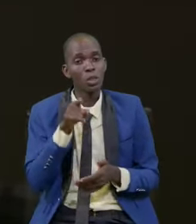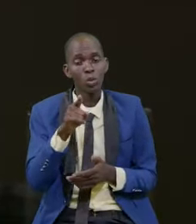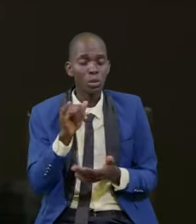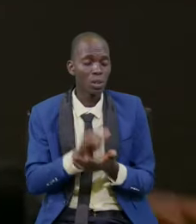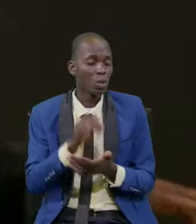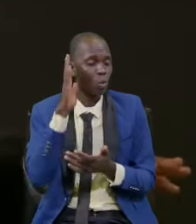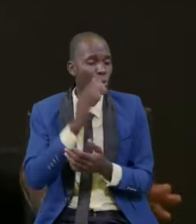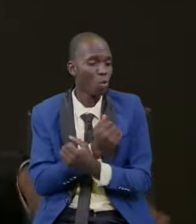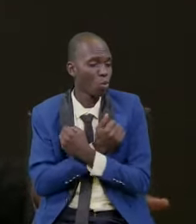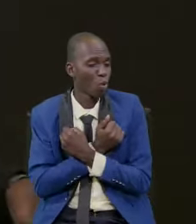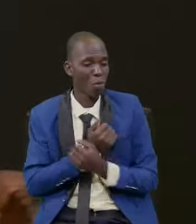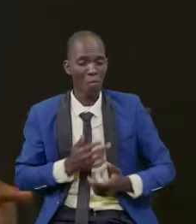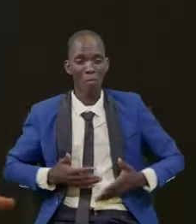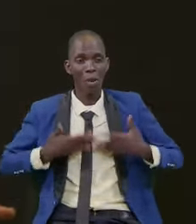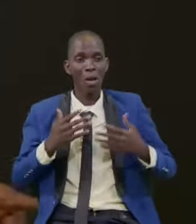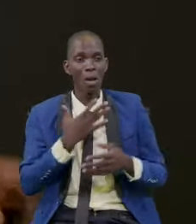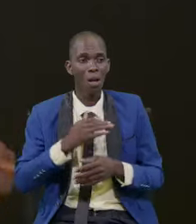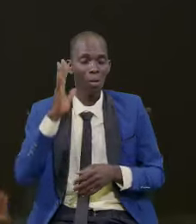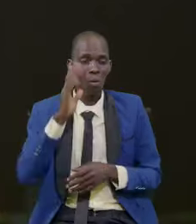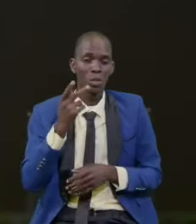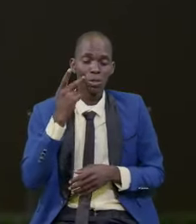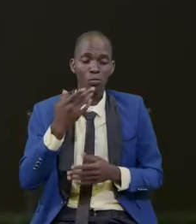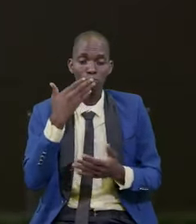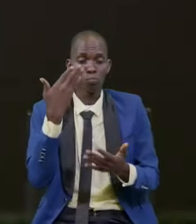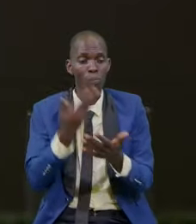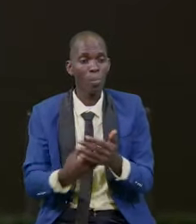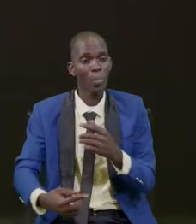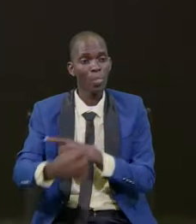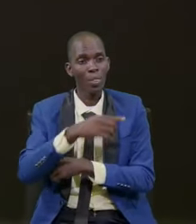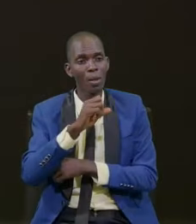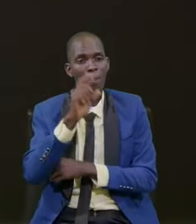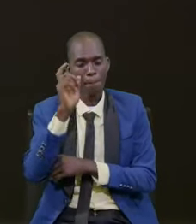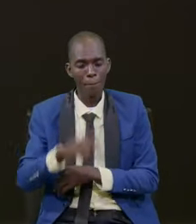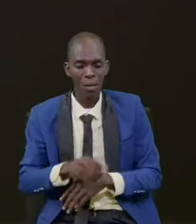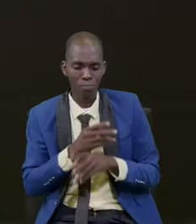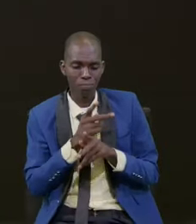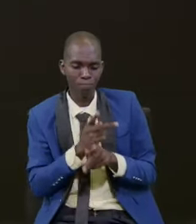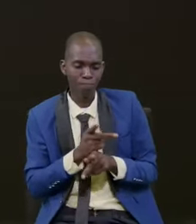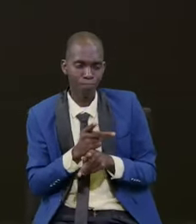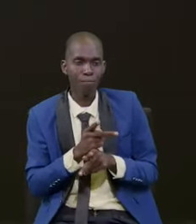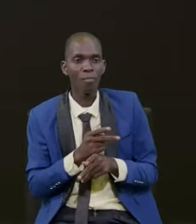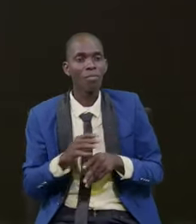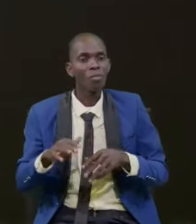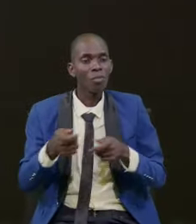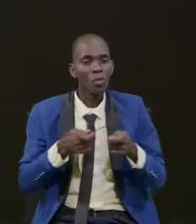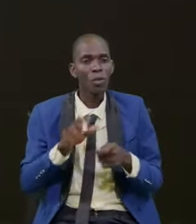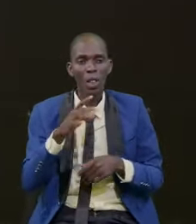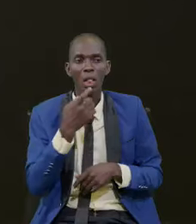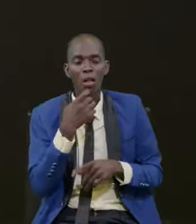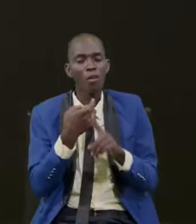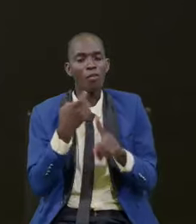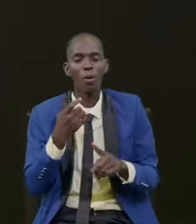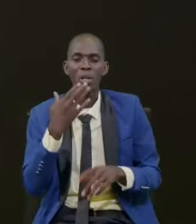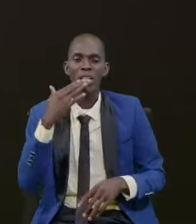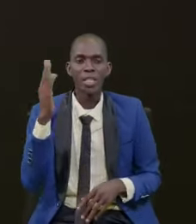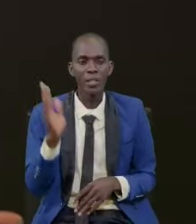life and see good days, let him refrain his tongue from evil and